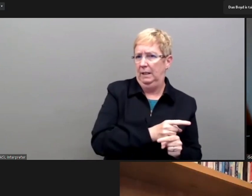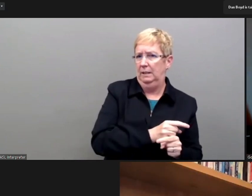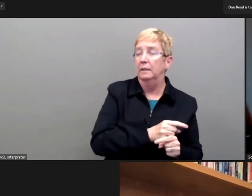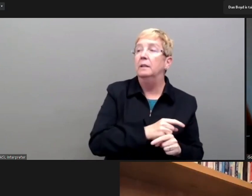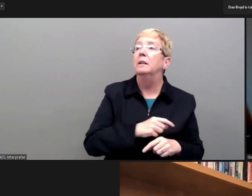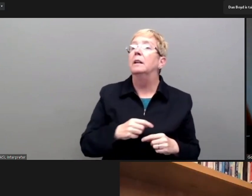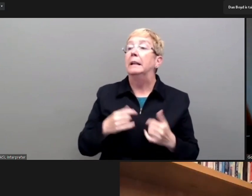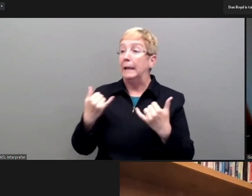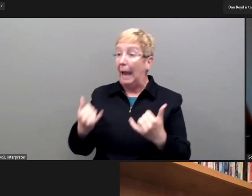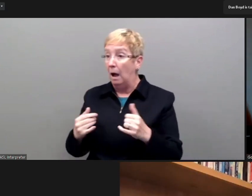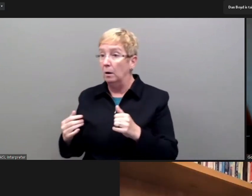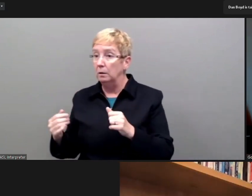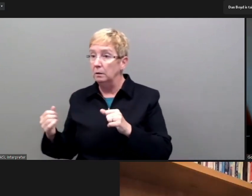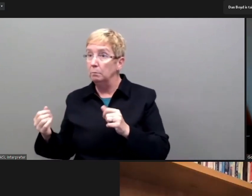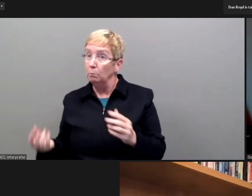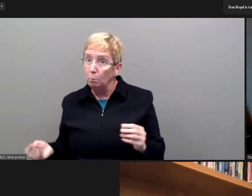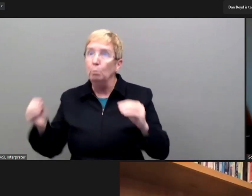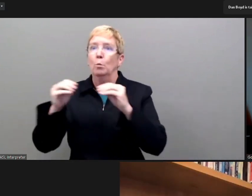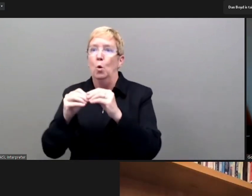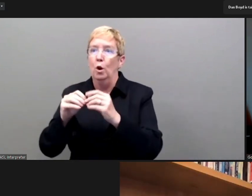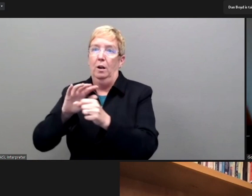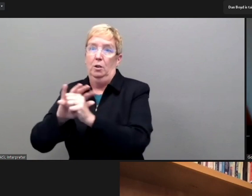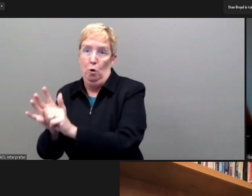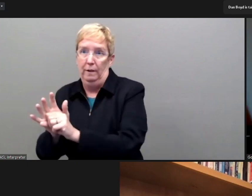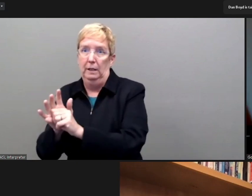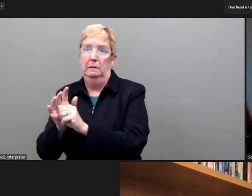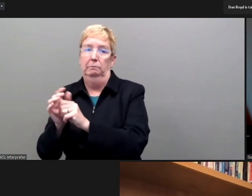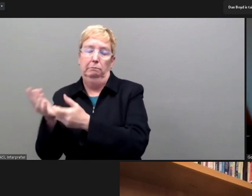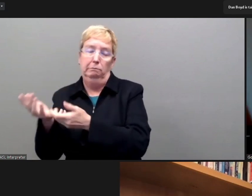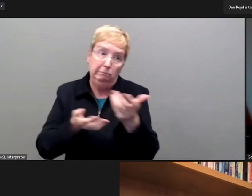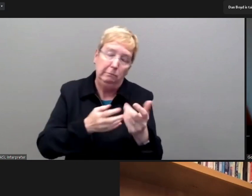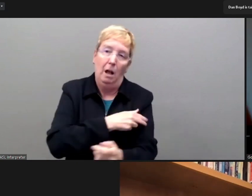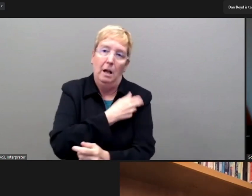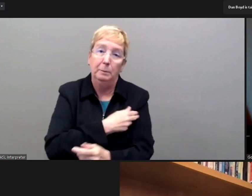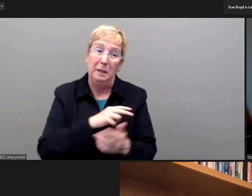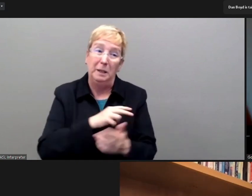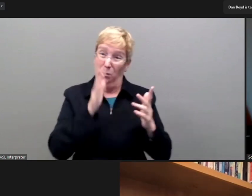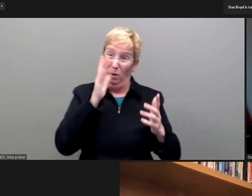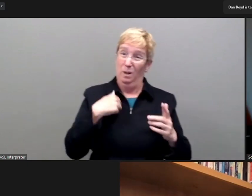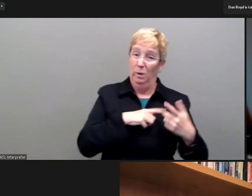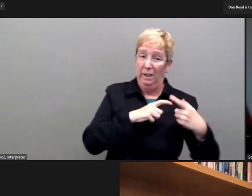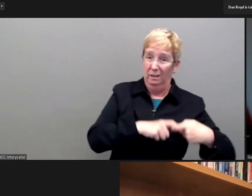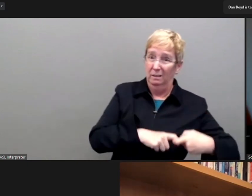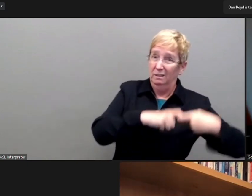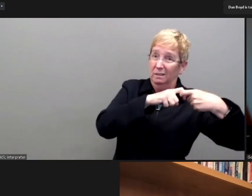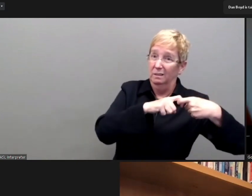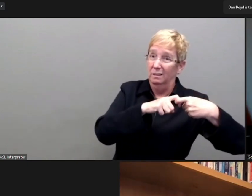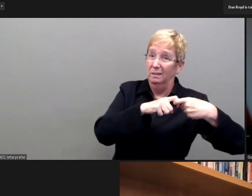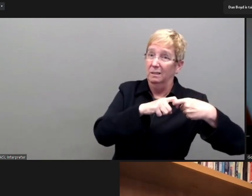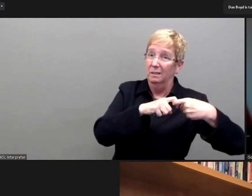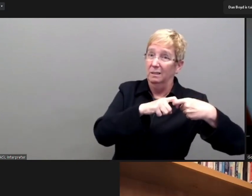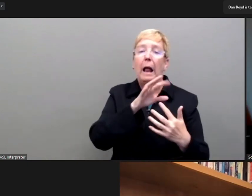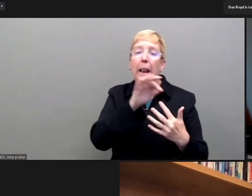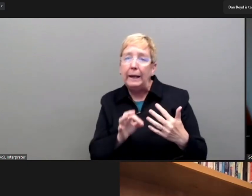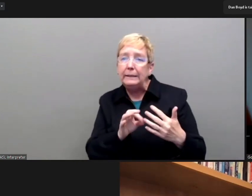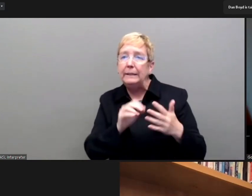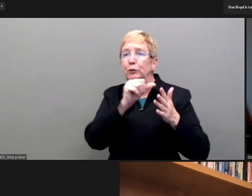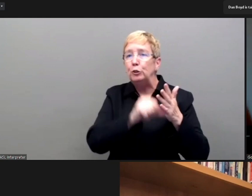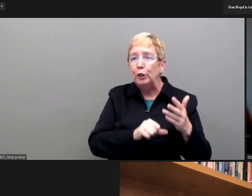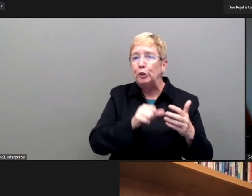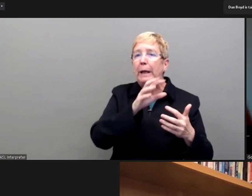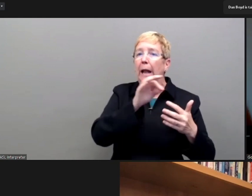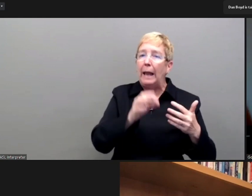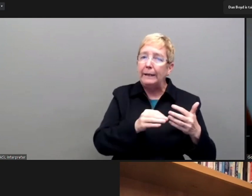of, again, kind of pausing the elective surgeries and procedures to ensure there is enough space? That would be my first question. The